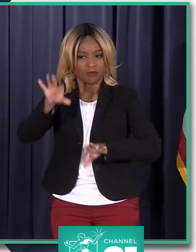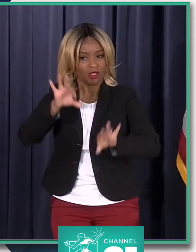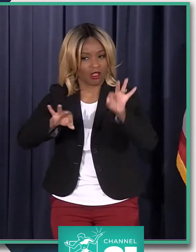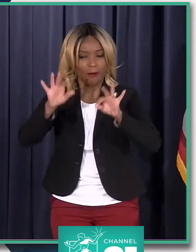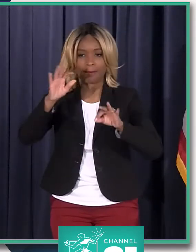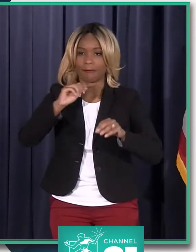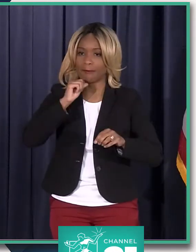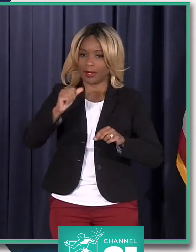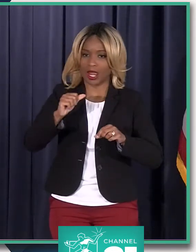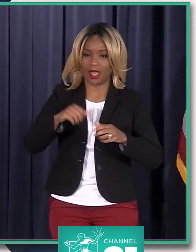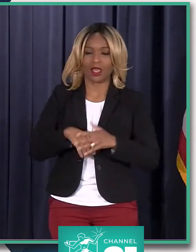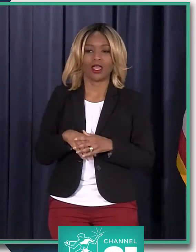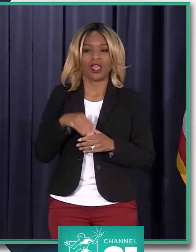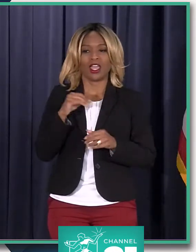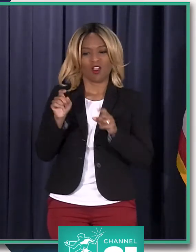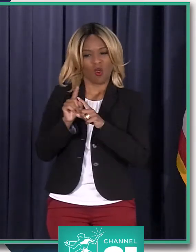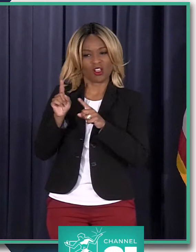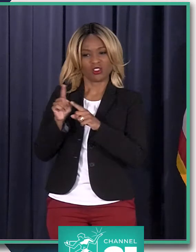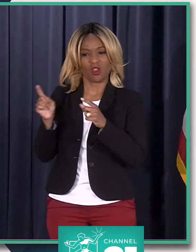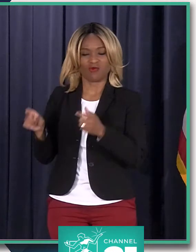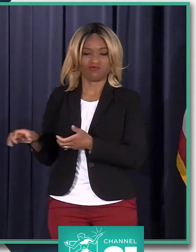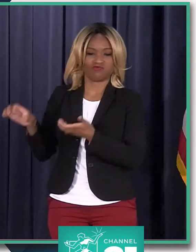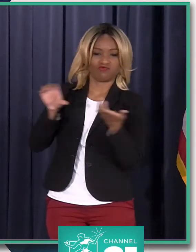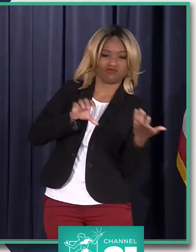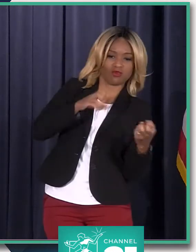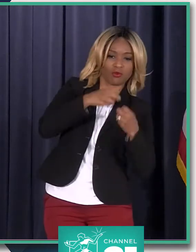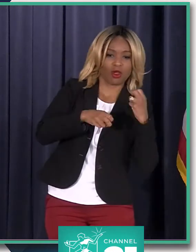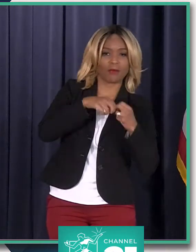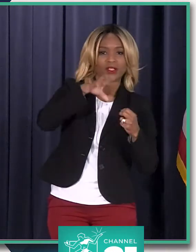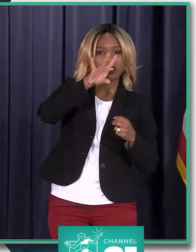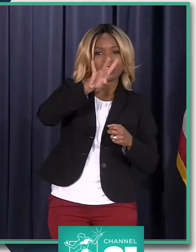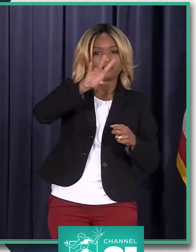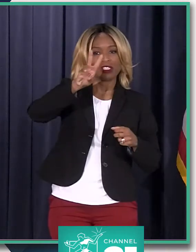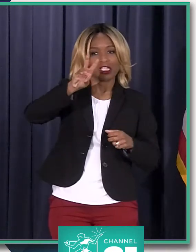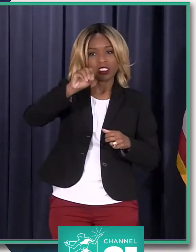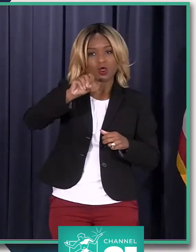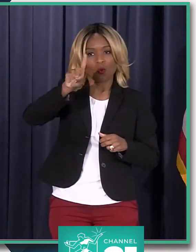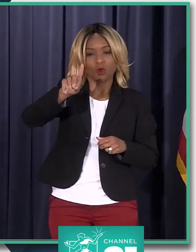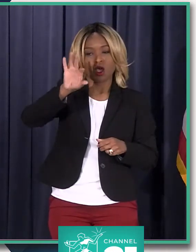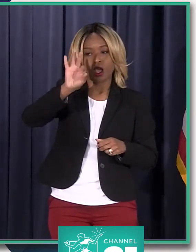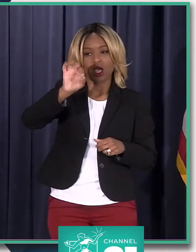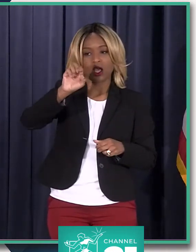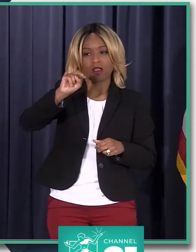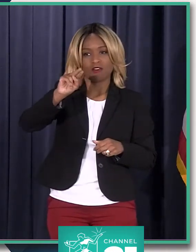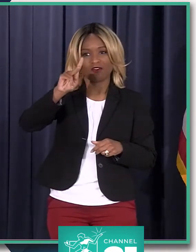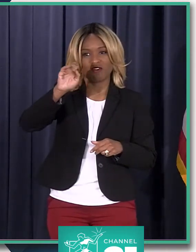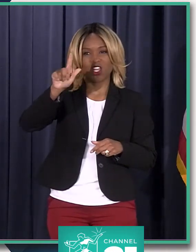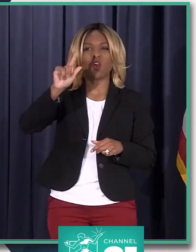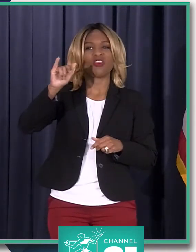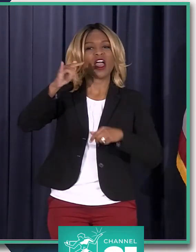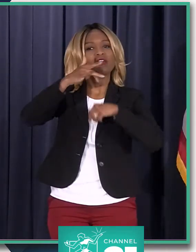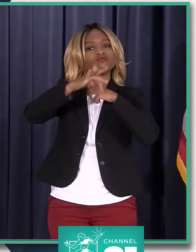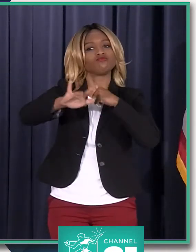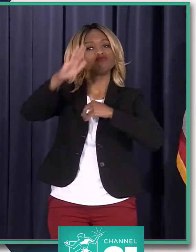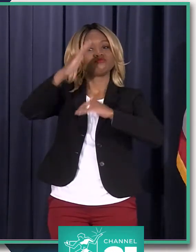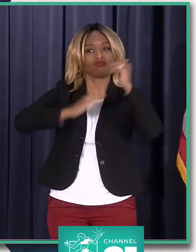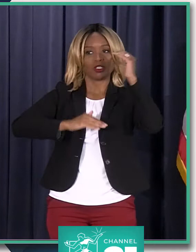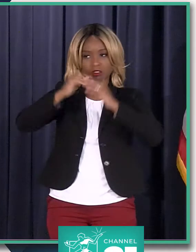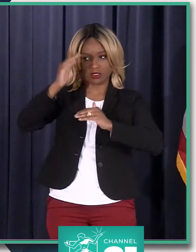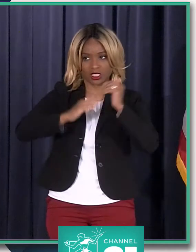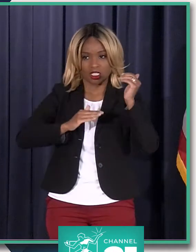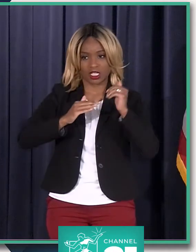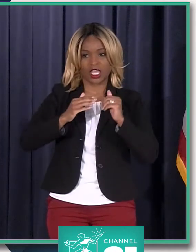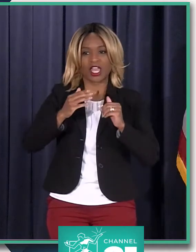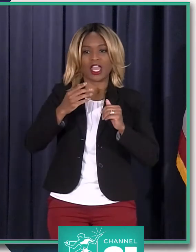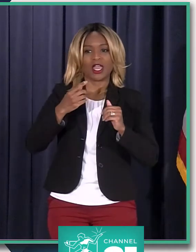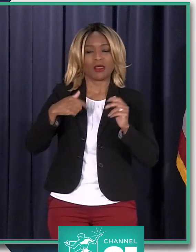is a dumping problem at 7601 Finkel. It is a vacant building and they're